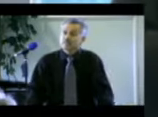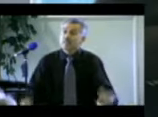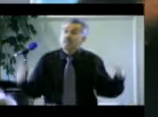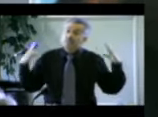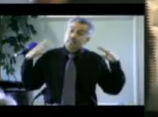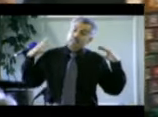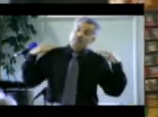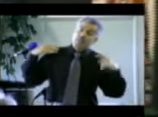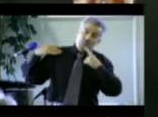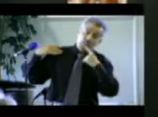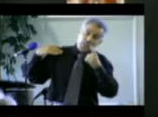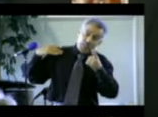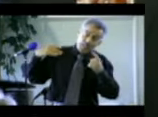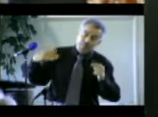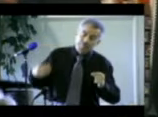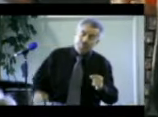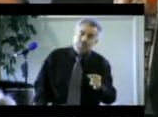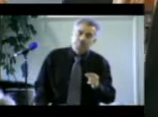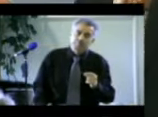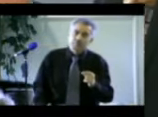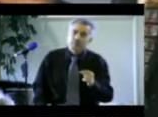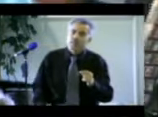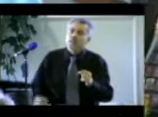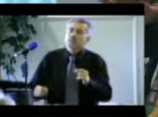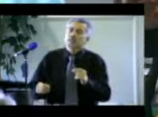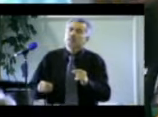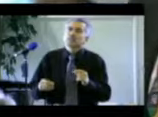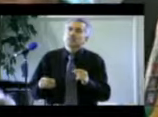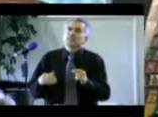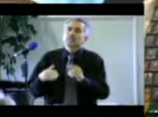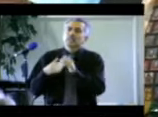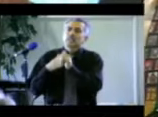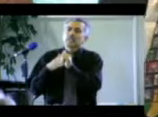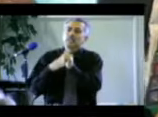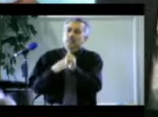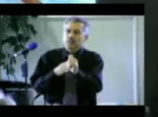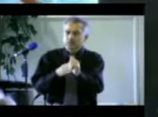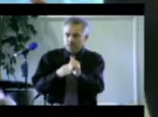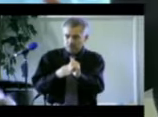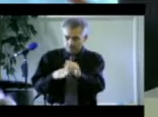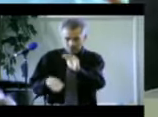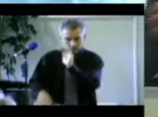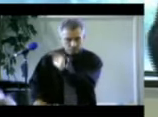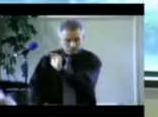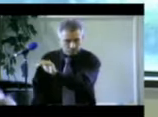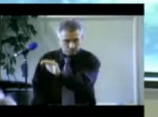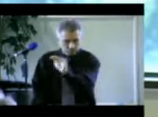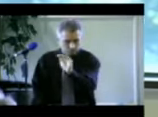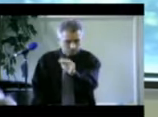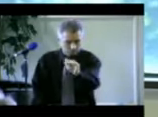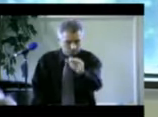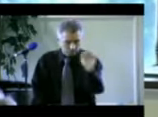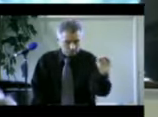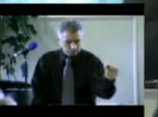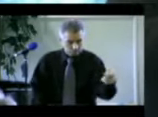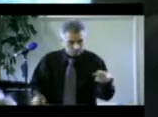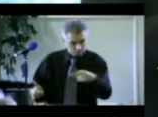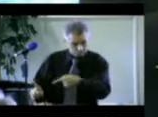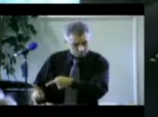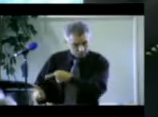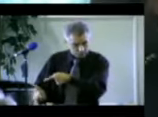telling him, but they've also been telling the leaders of the Israelite people there in Egypt that Moses is the one.